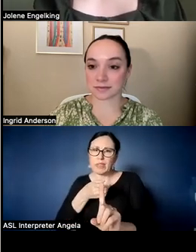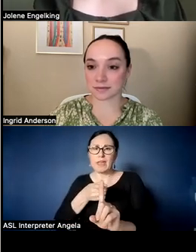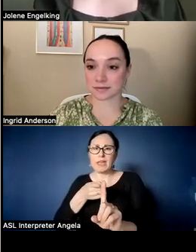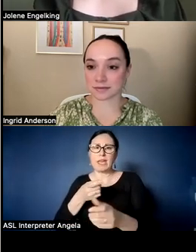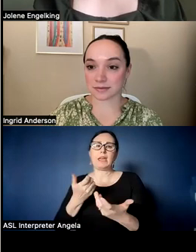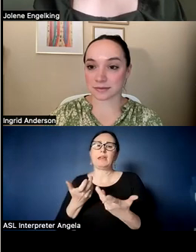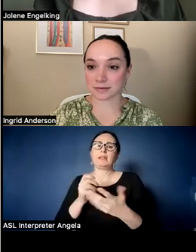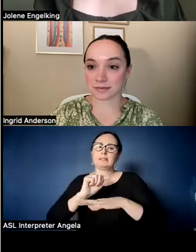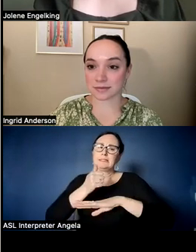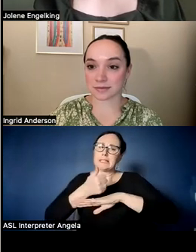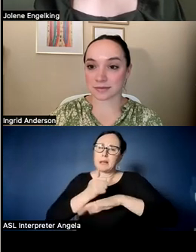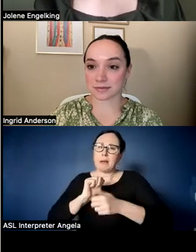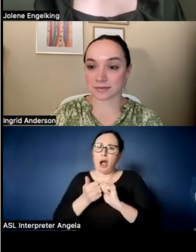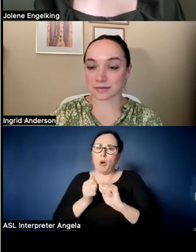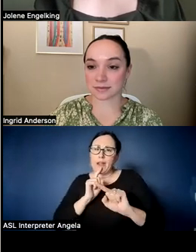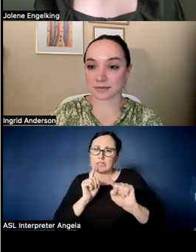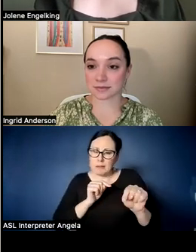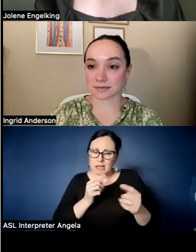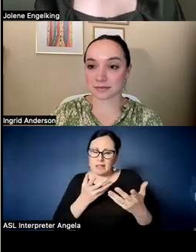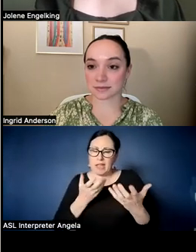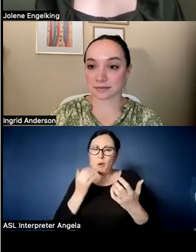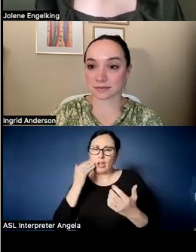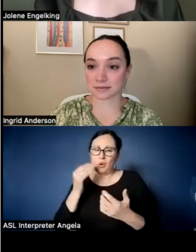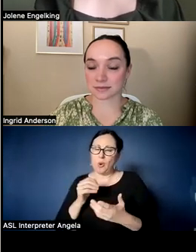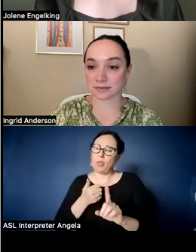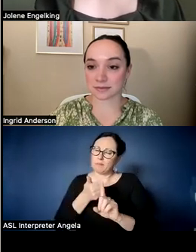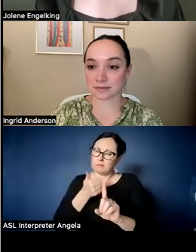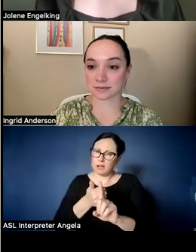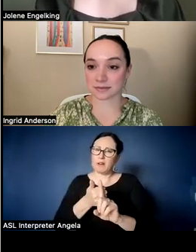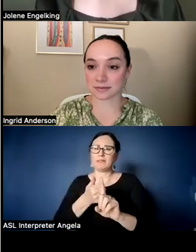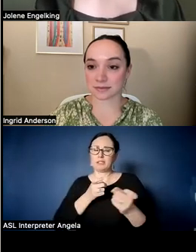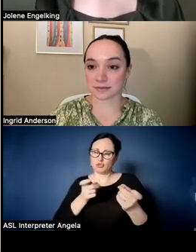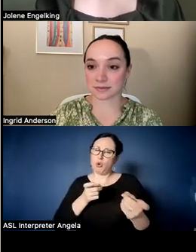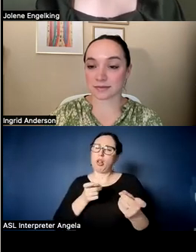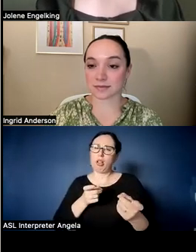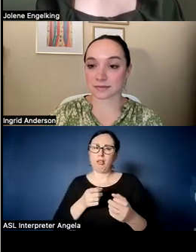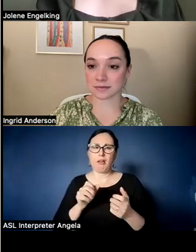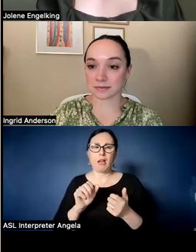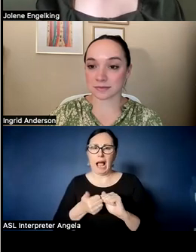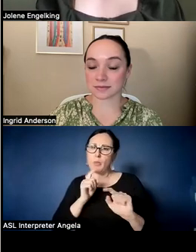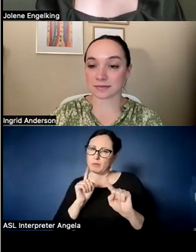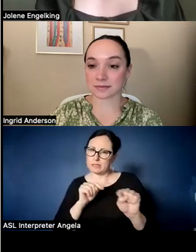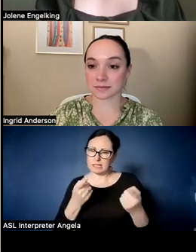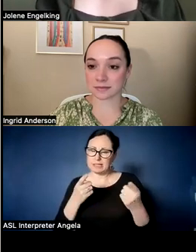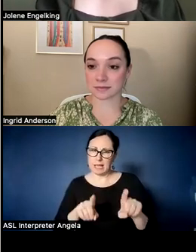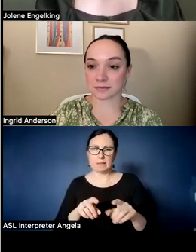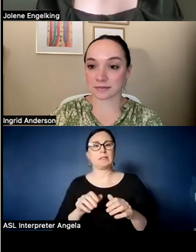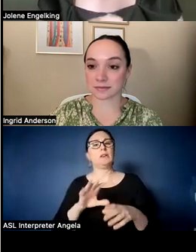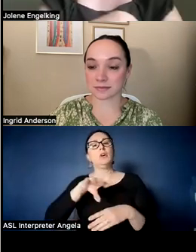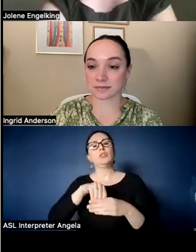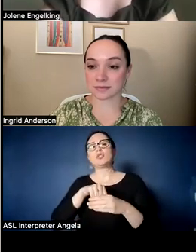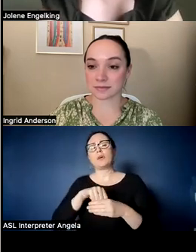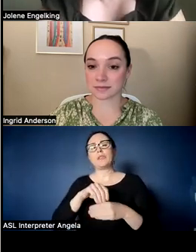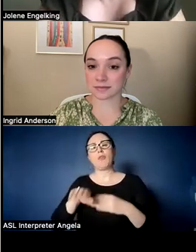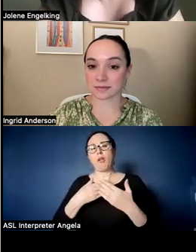right after something was done to them, as well as the survivors that exist in all of our families, all of our communities, and many of